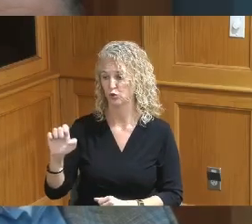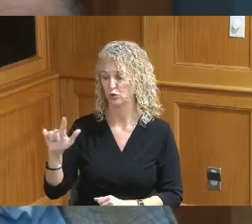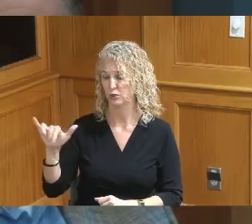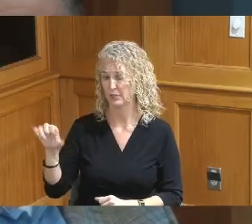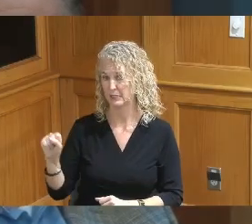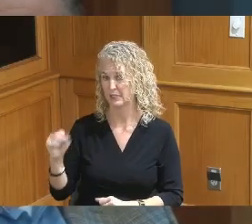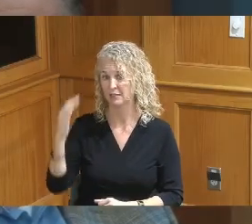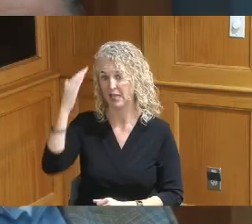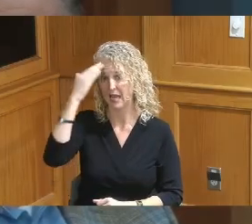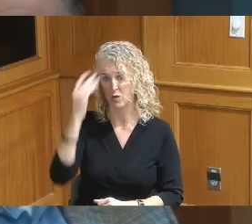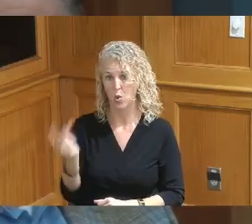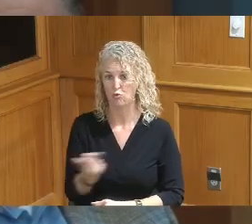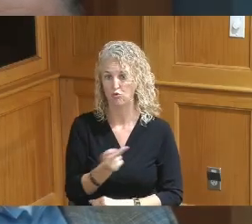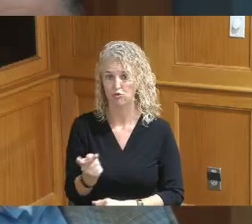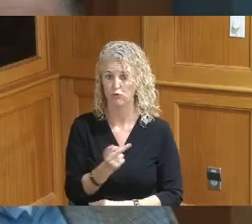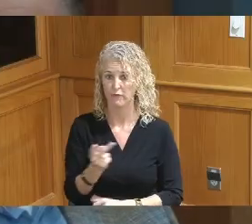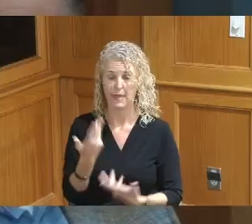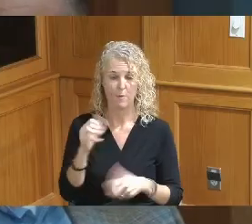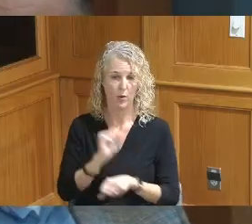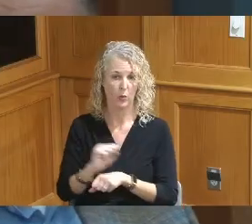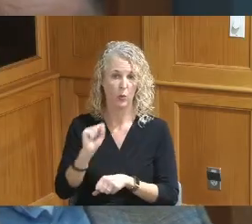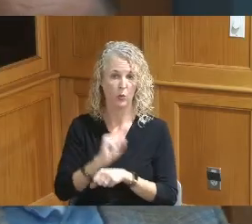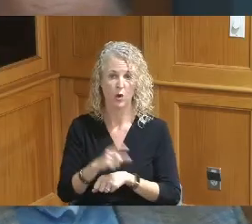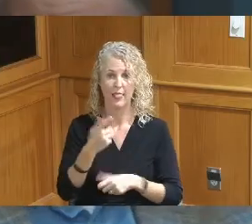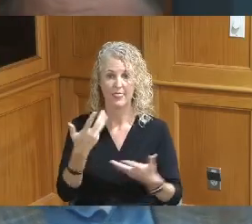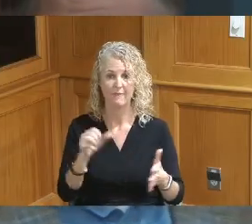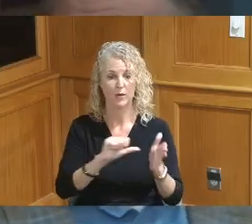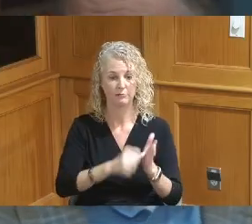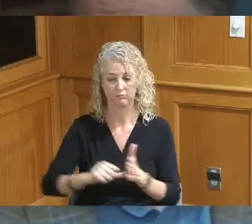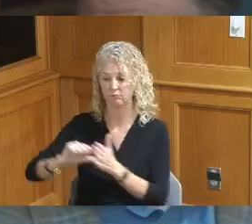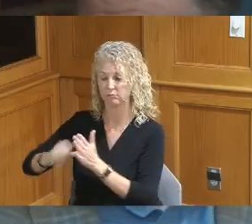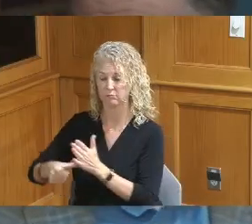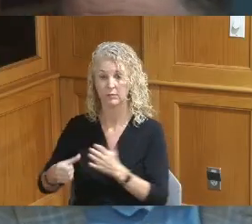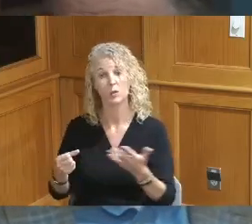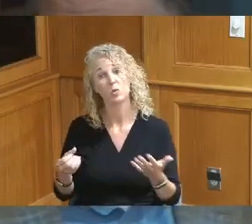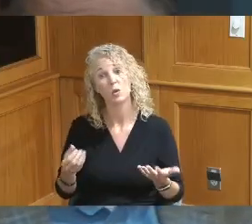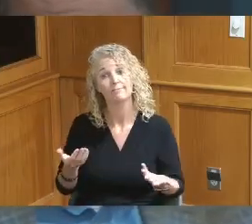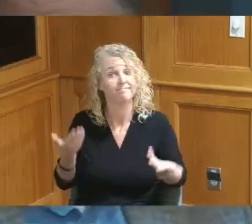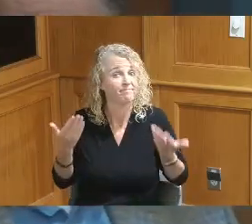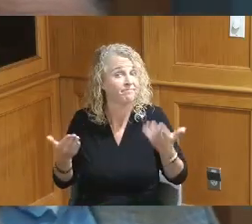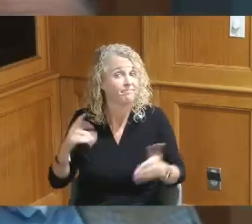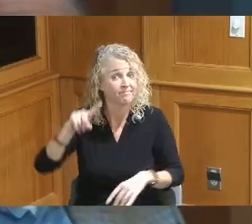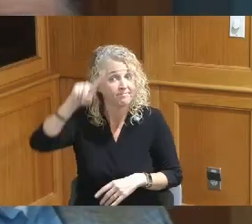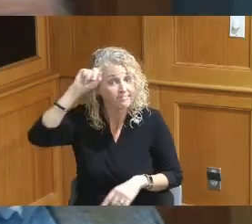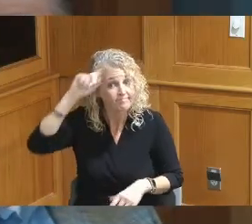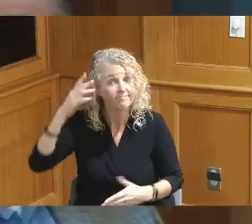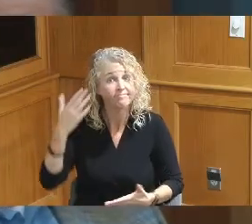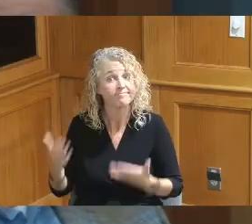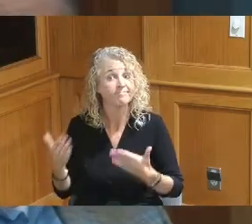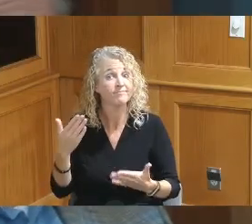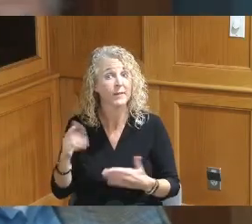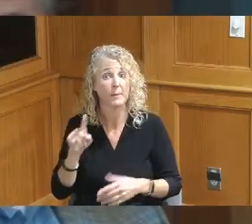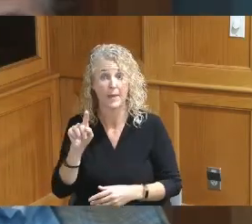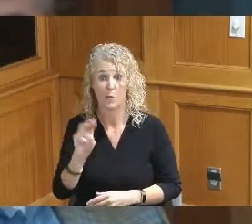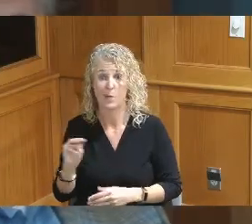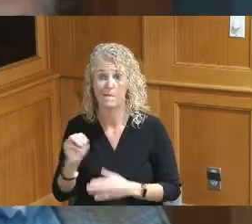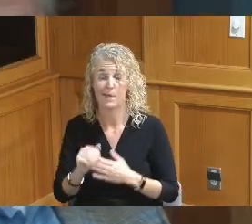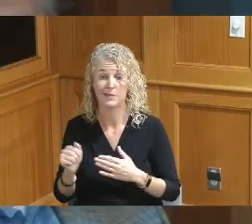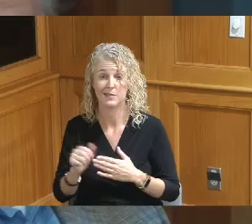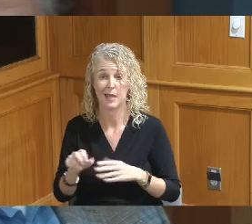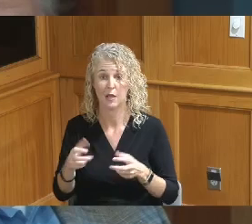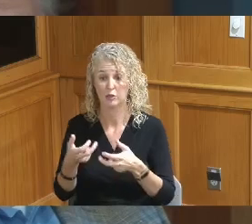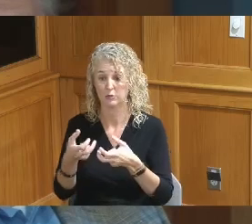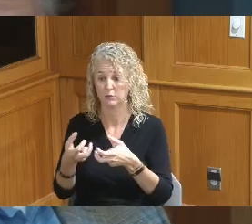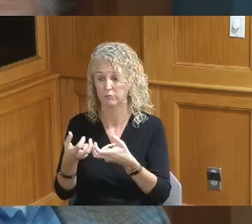I just know them because they have highlighted them. And who knows, maybe some of that $1 million we want to go